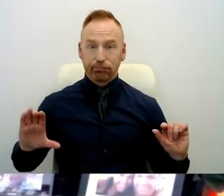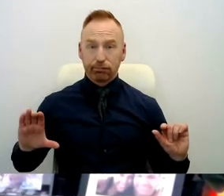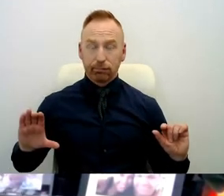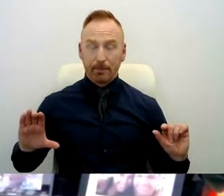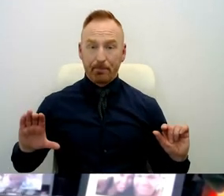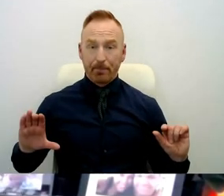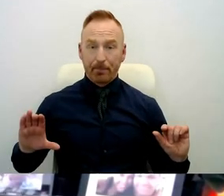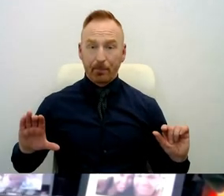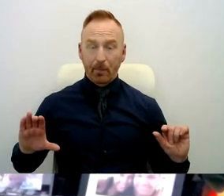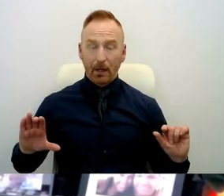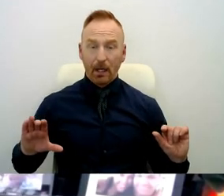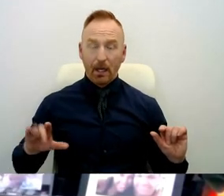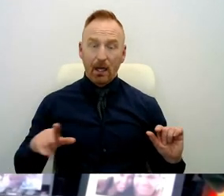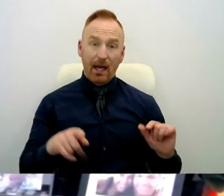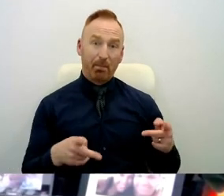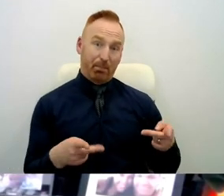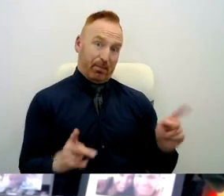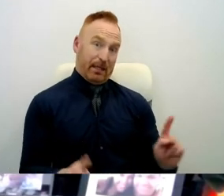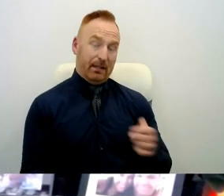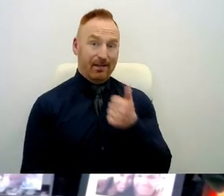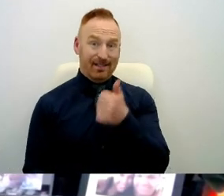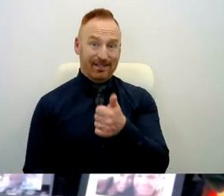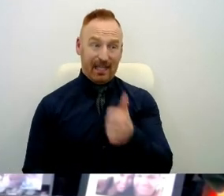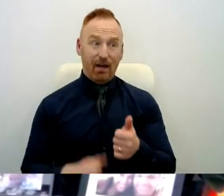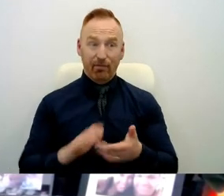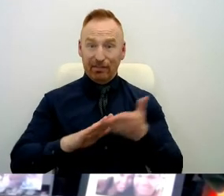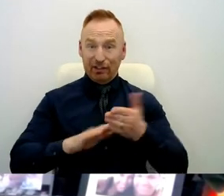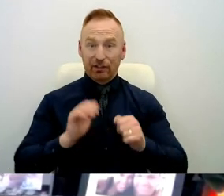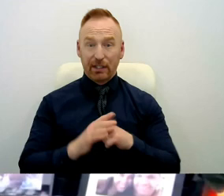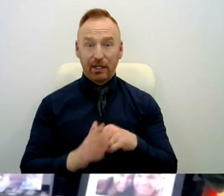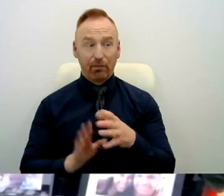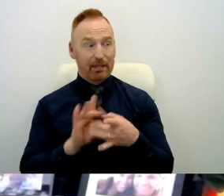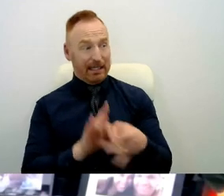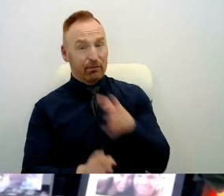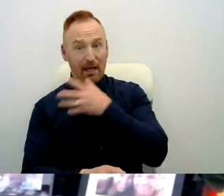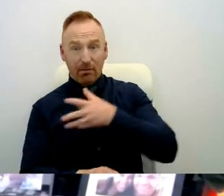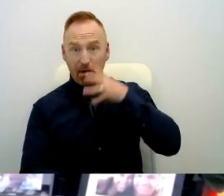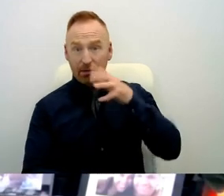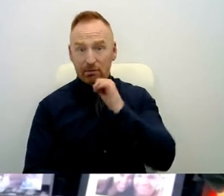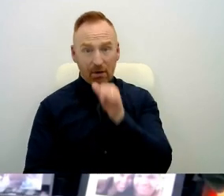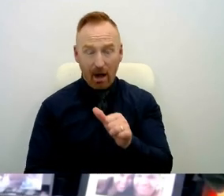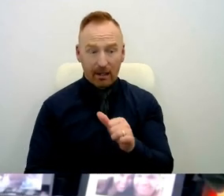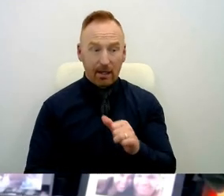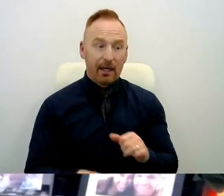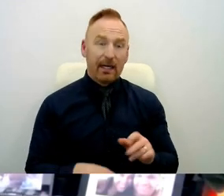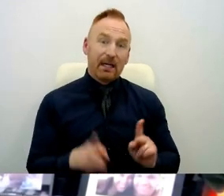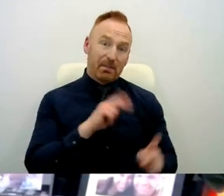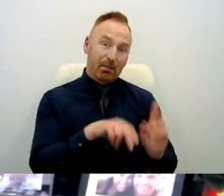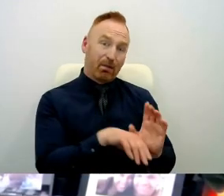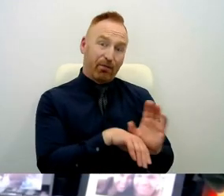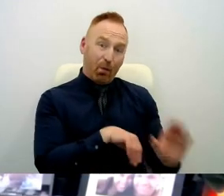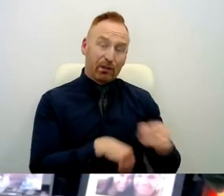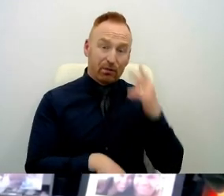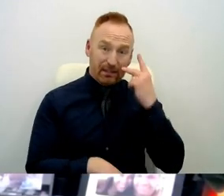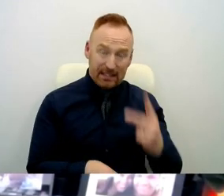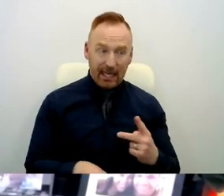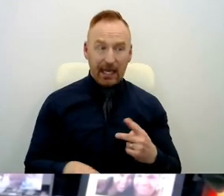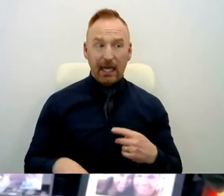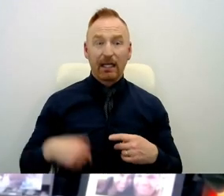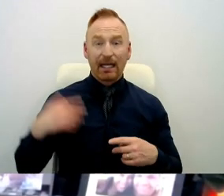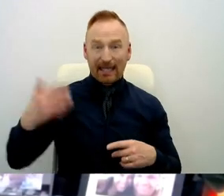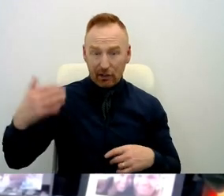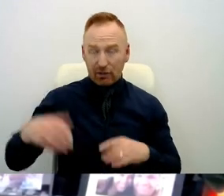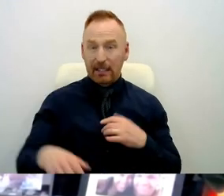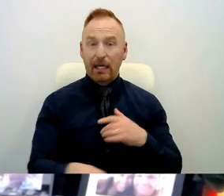loyalists, and they didn't permit self-sufficiency through agriculture. So those folks were forced to seek occasional